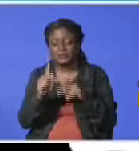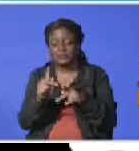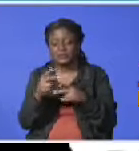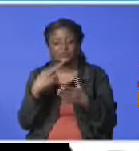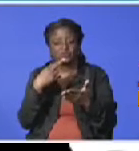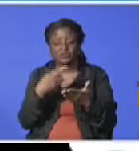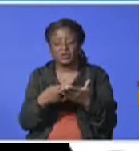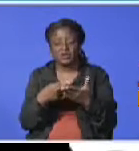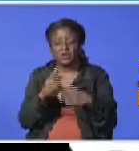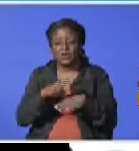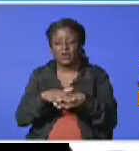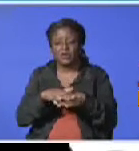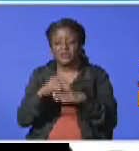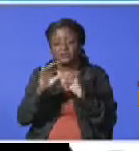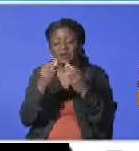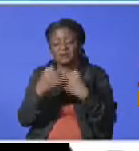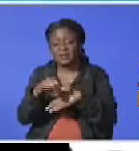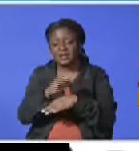Islands. There are